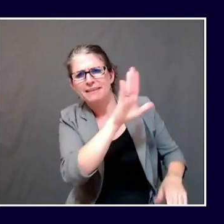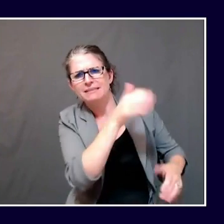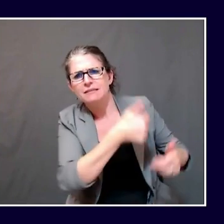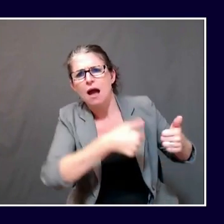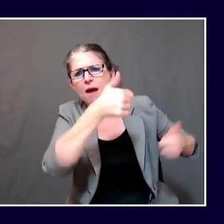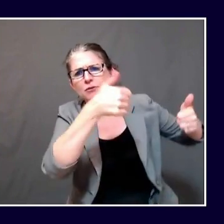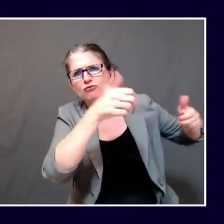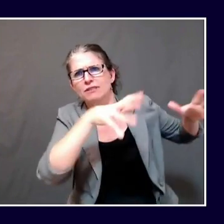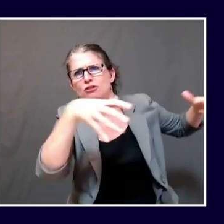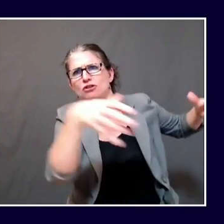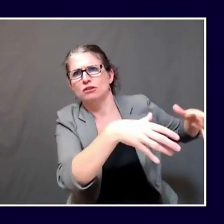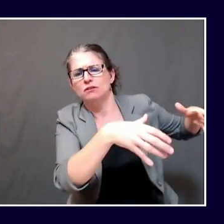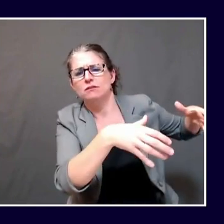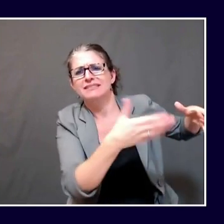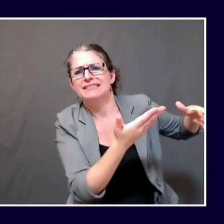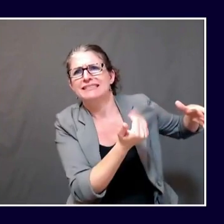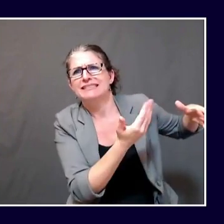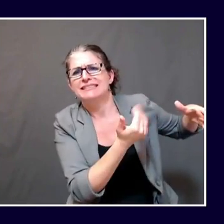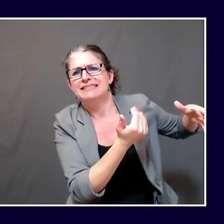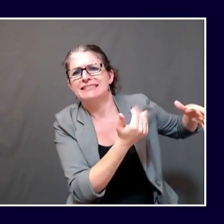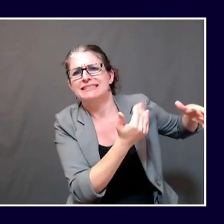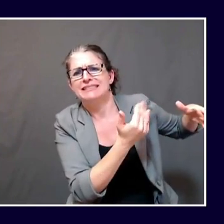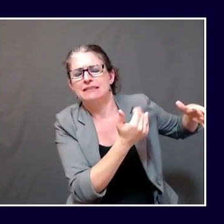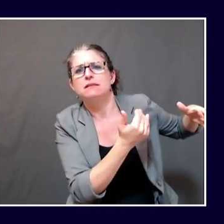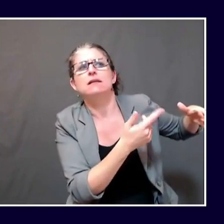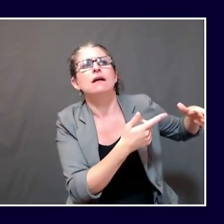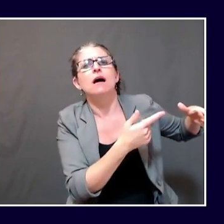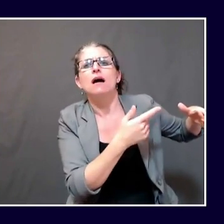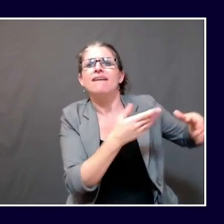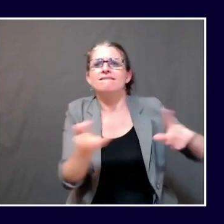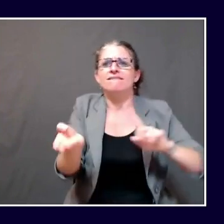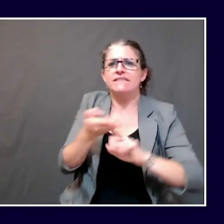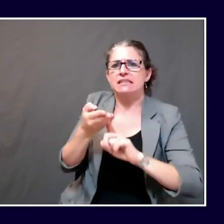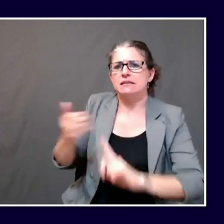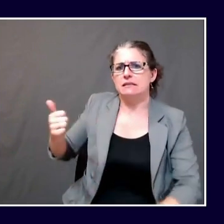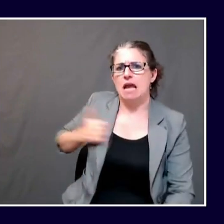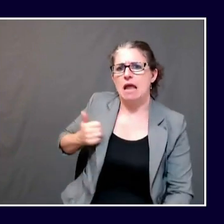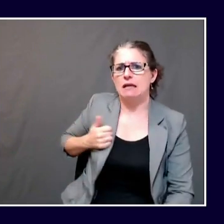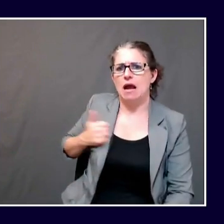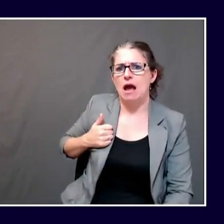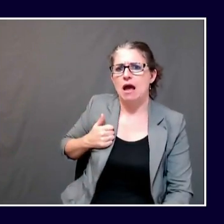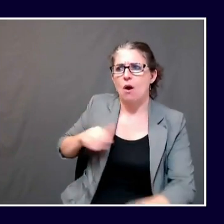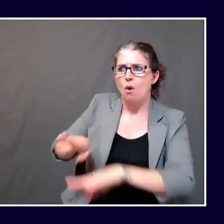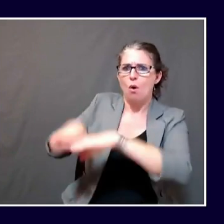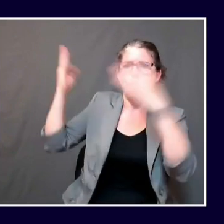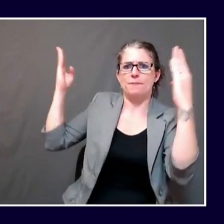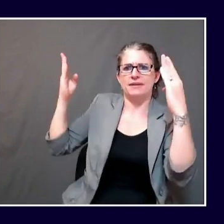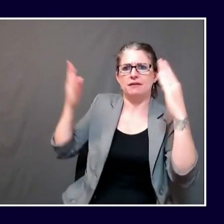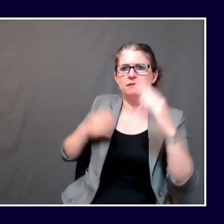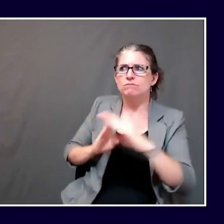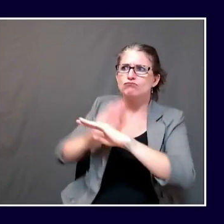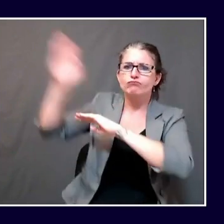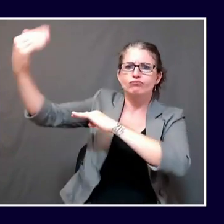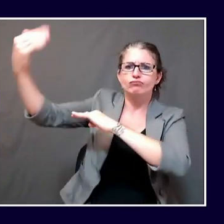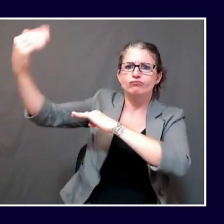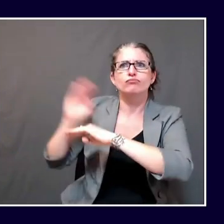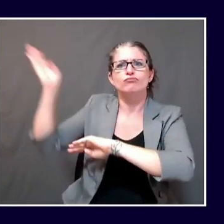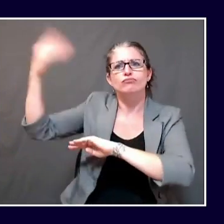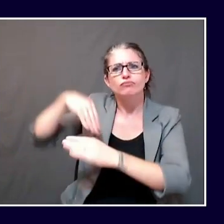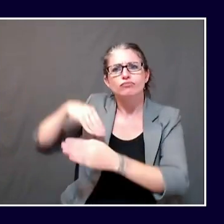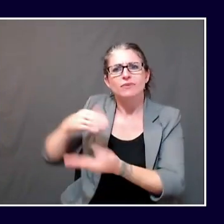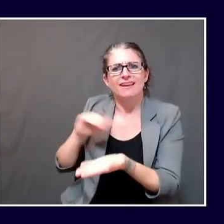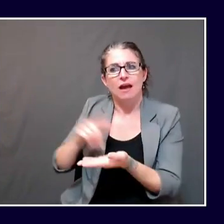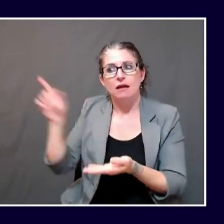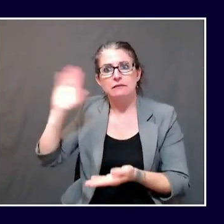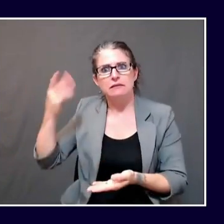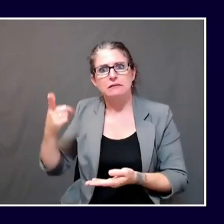remains low, so they would like them to reevaluate the ongoing restrictions currently placed on non-essential travel across the